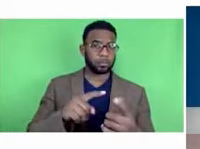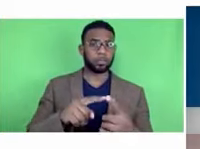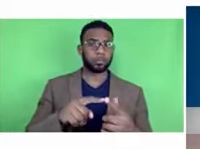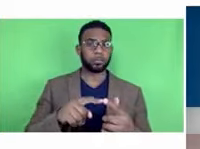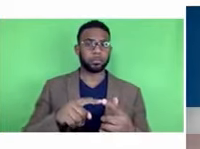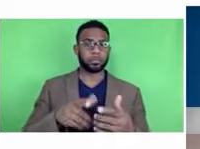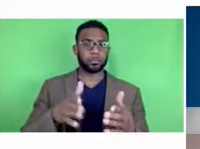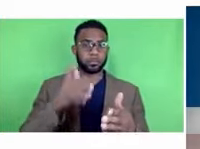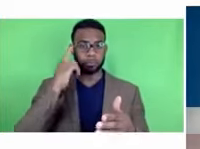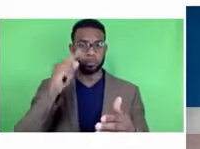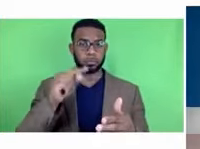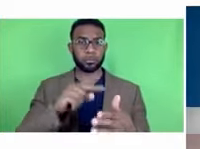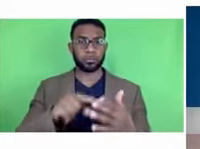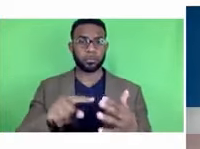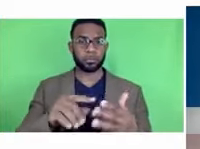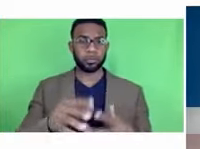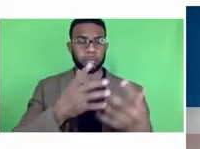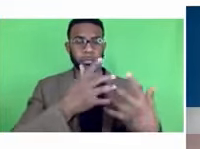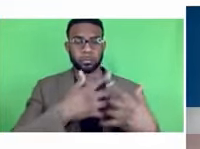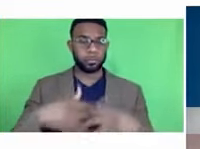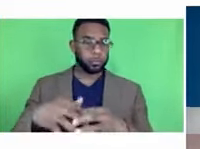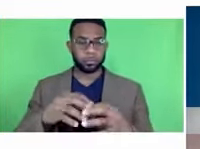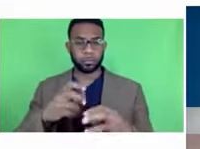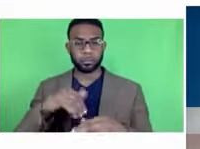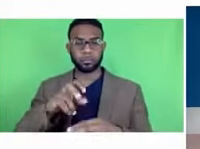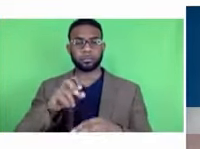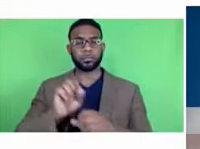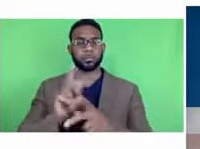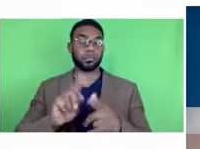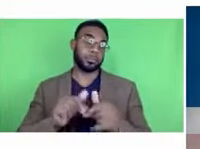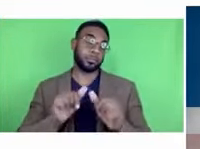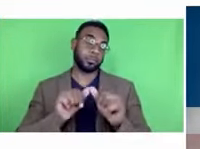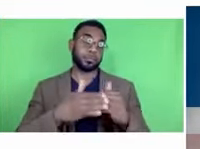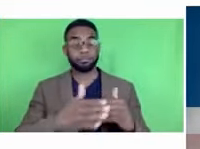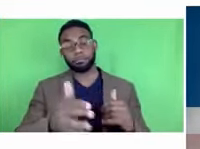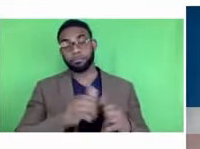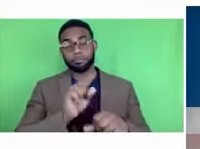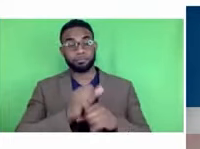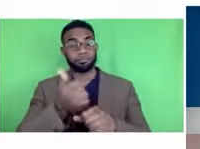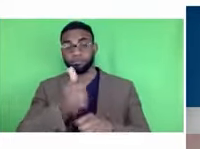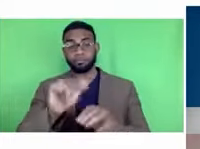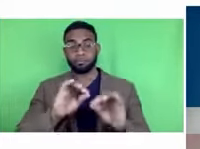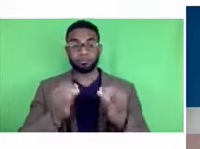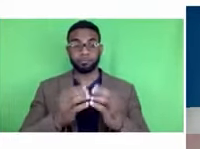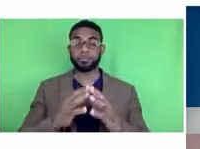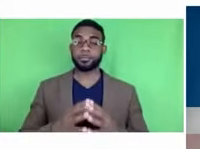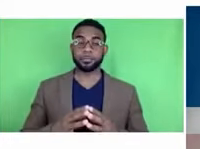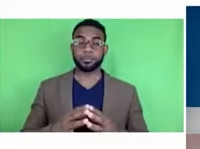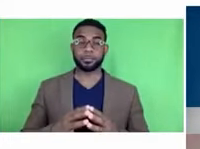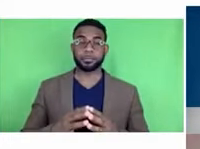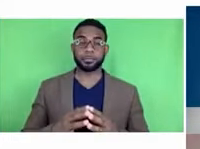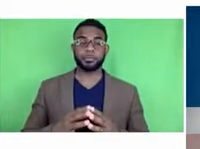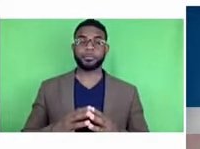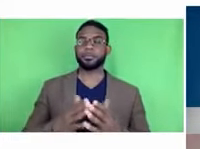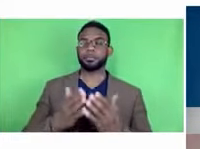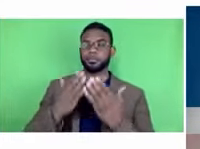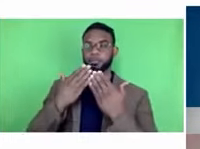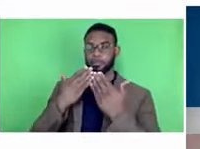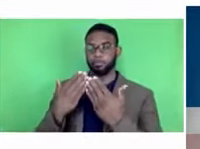allow for, a seamless transition into our workplace or to continue on with working in the organization. Excellent. Thank